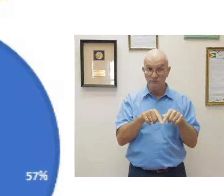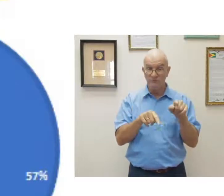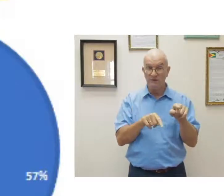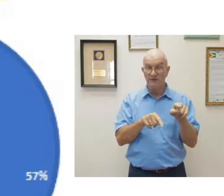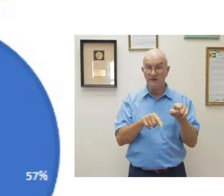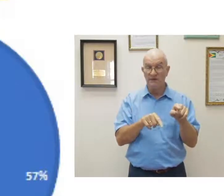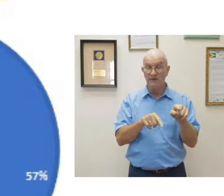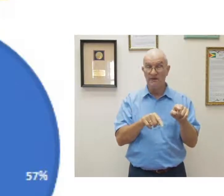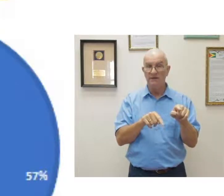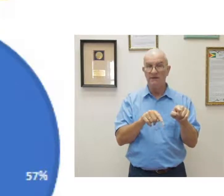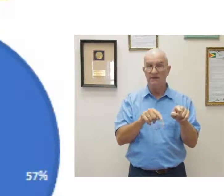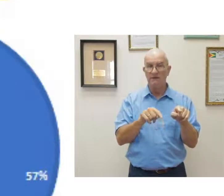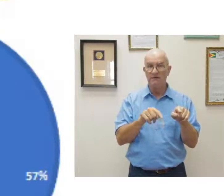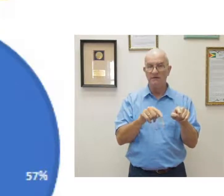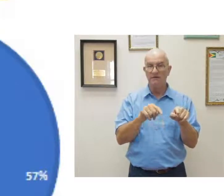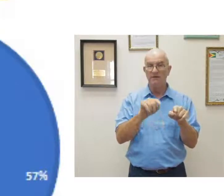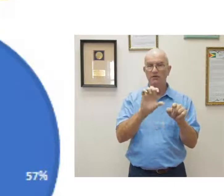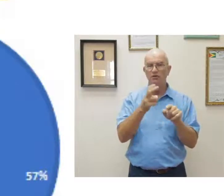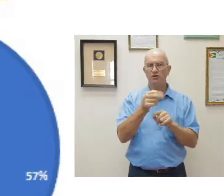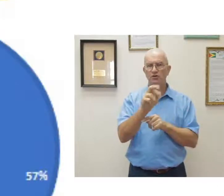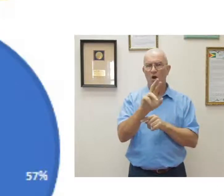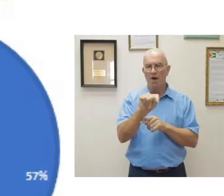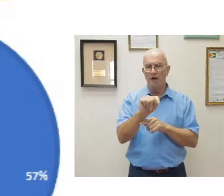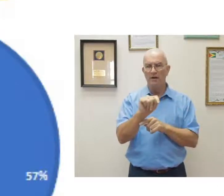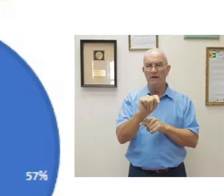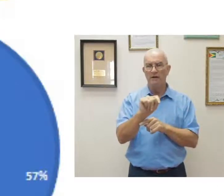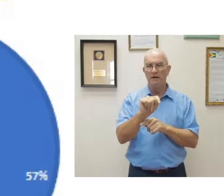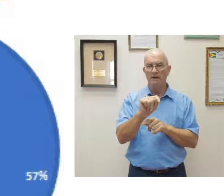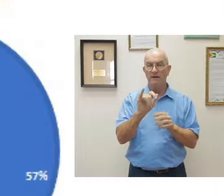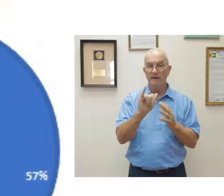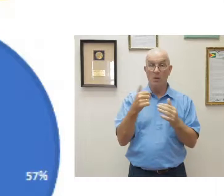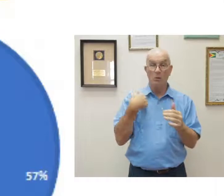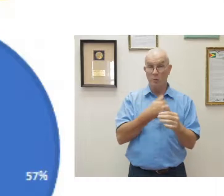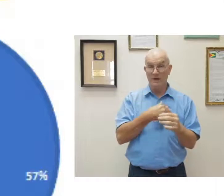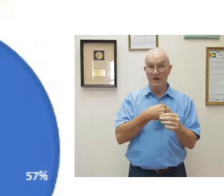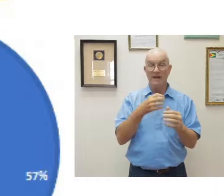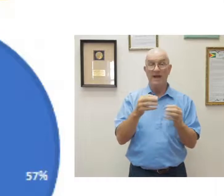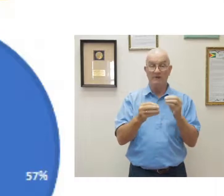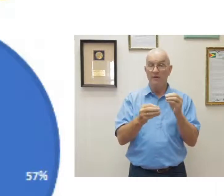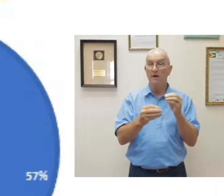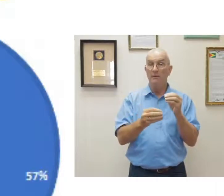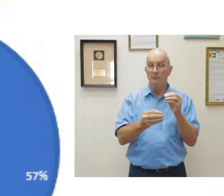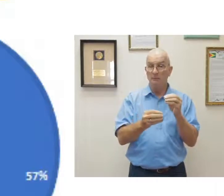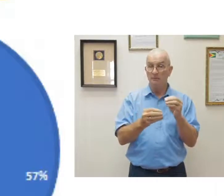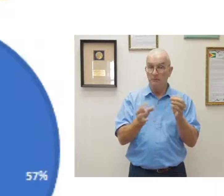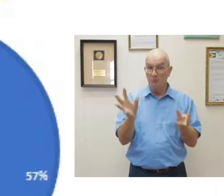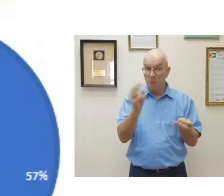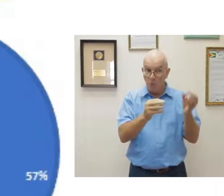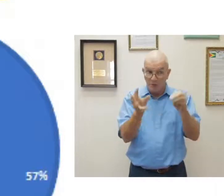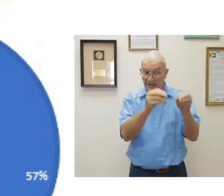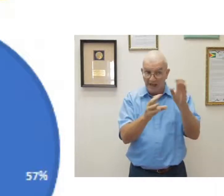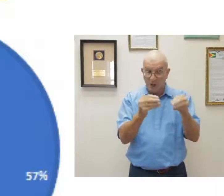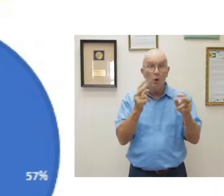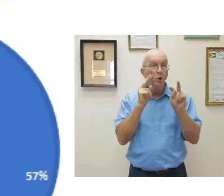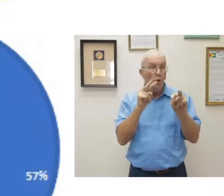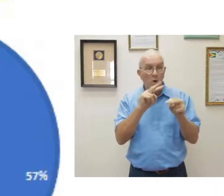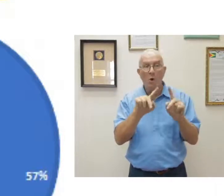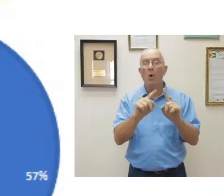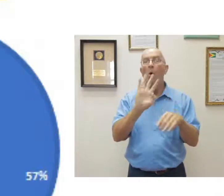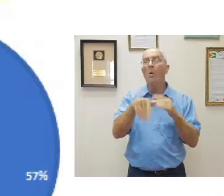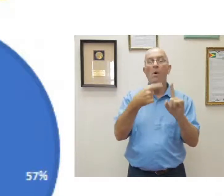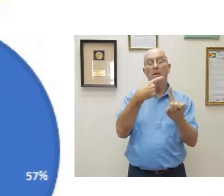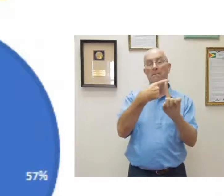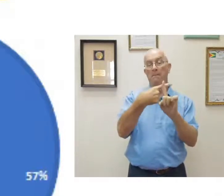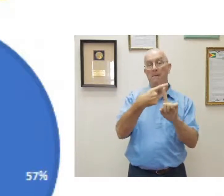pie chart that we would have put together looking at all of the positive cases